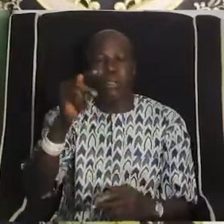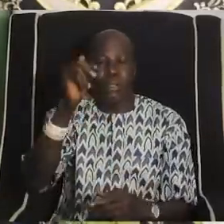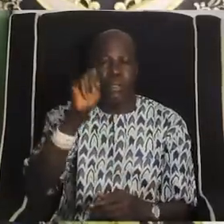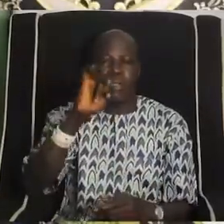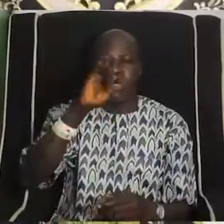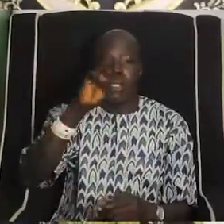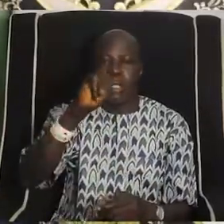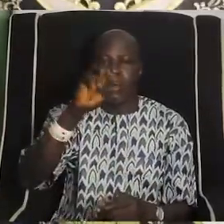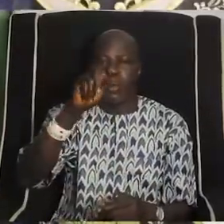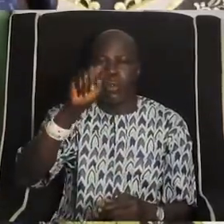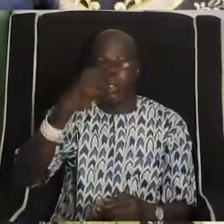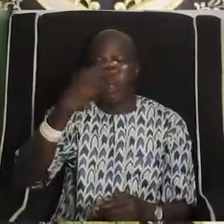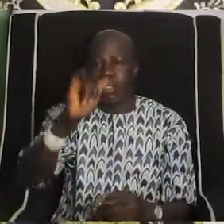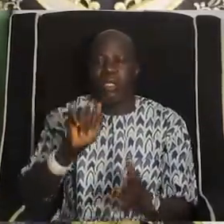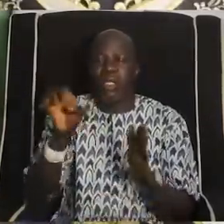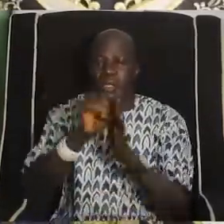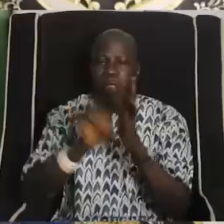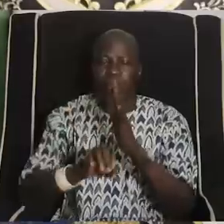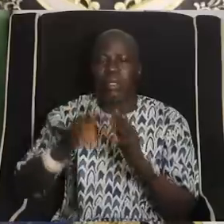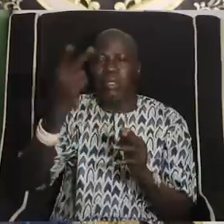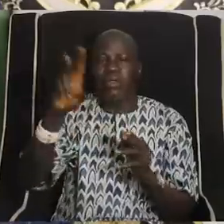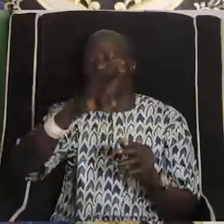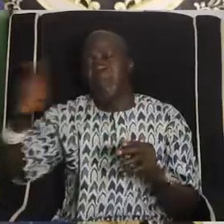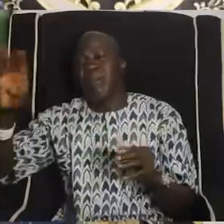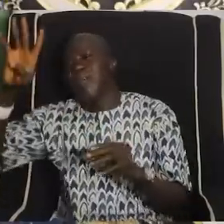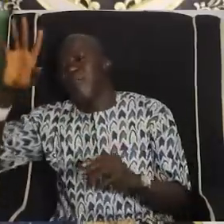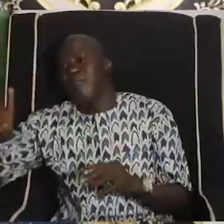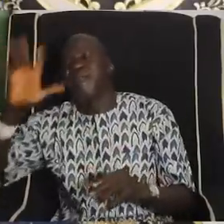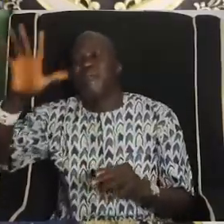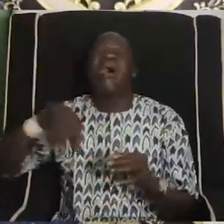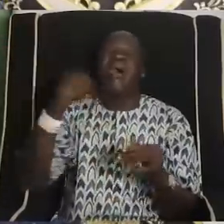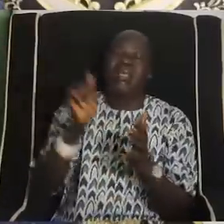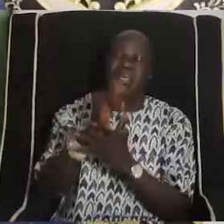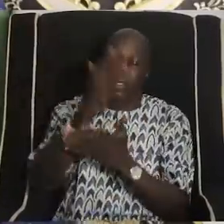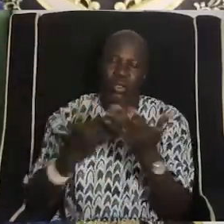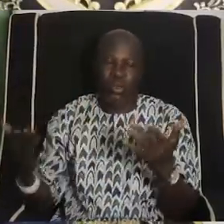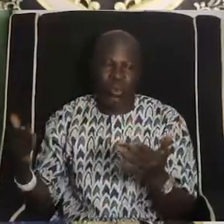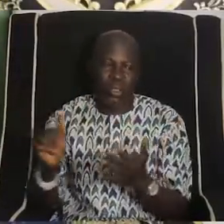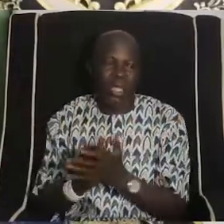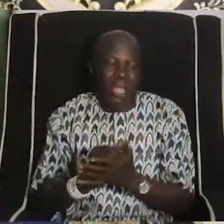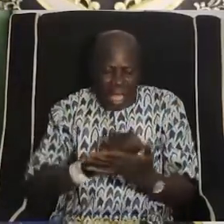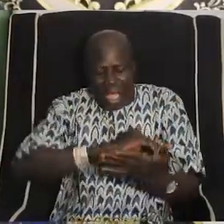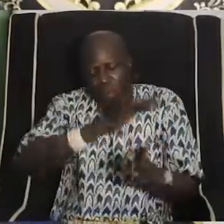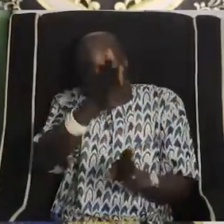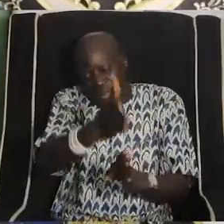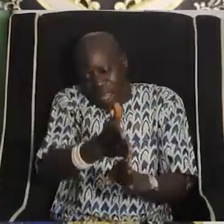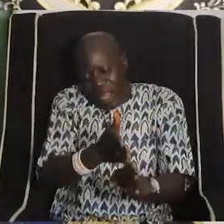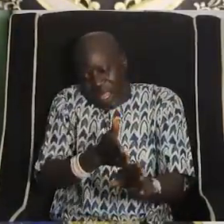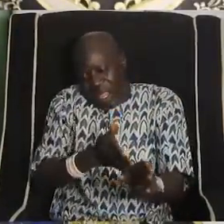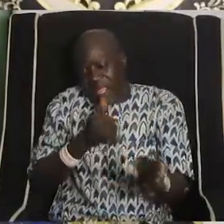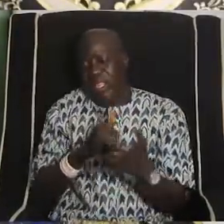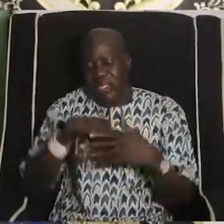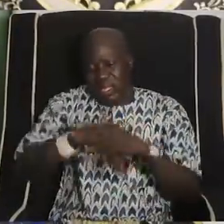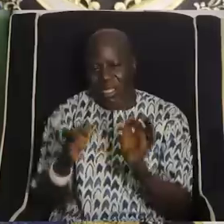Timothy, 2 Timothy chapter 2, when he gets to the five, he says something and underlining